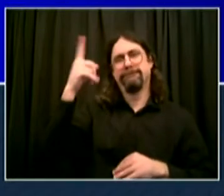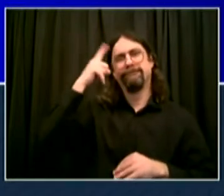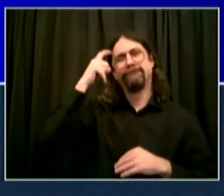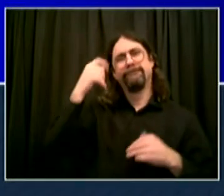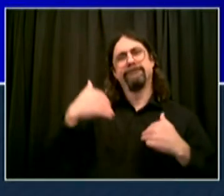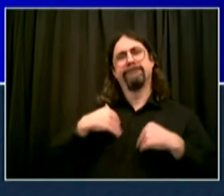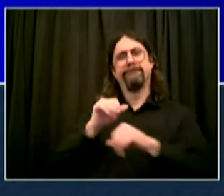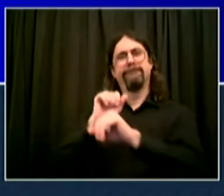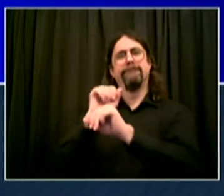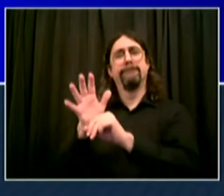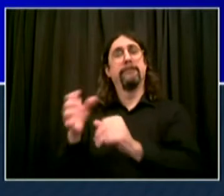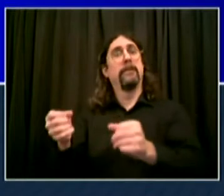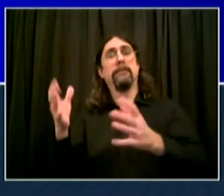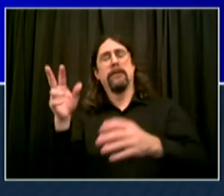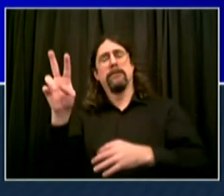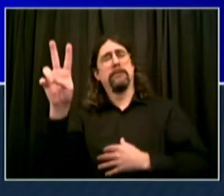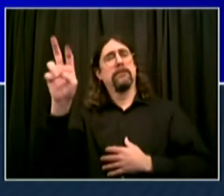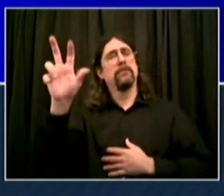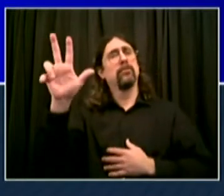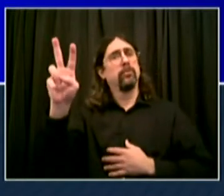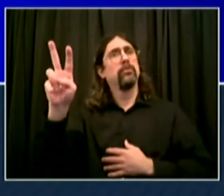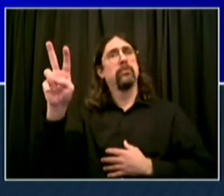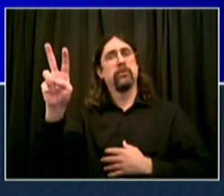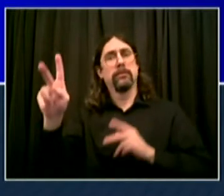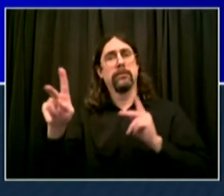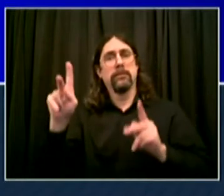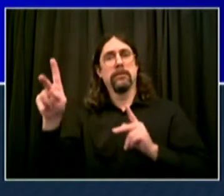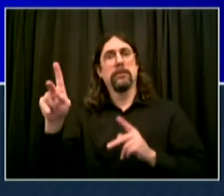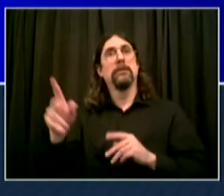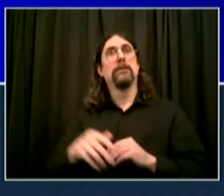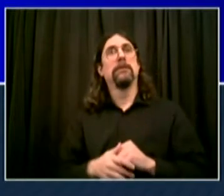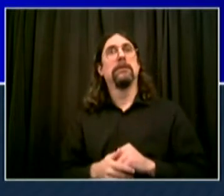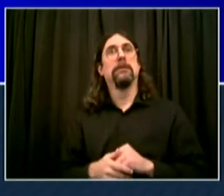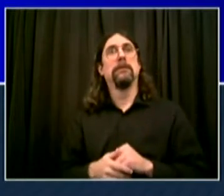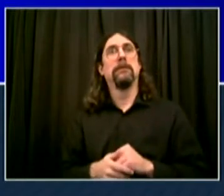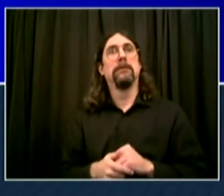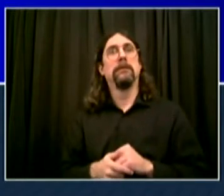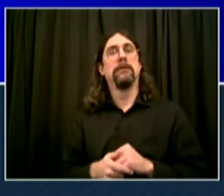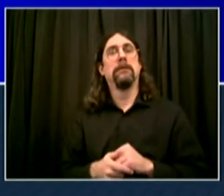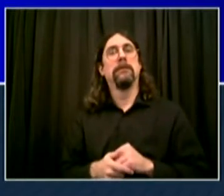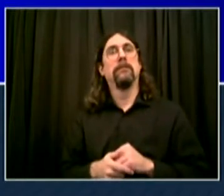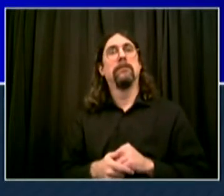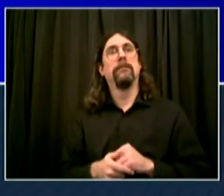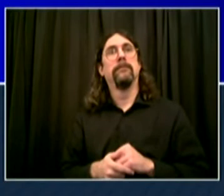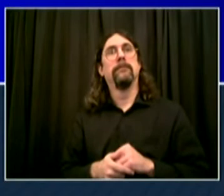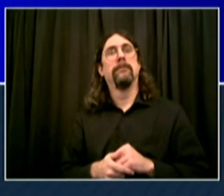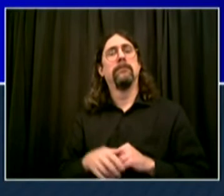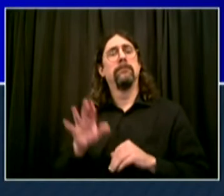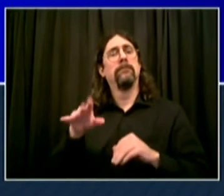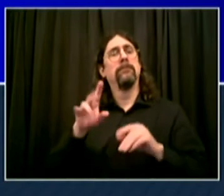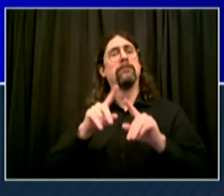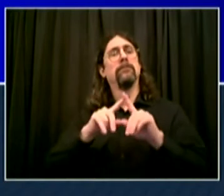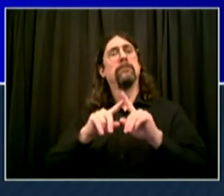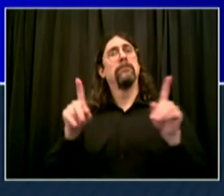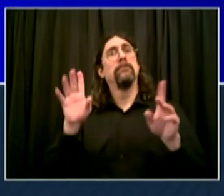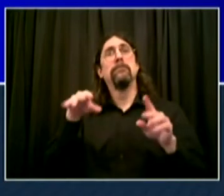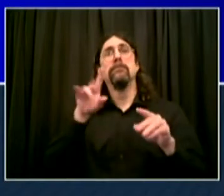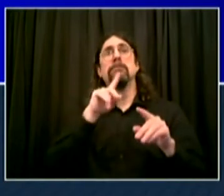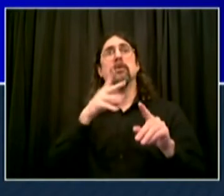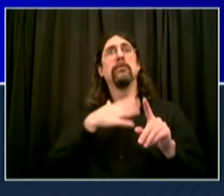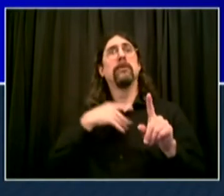today, 279 patients. But the point, and this was really a prevalent question some months ago back during the summer,